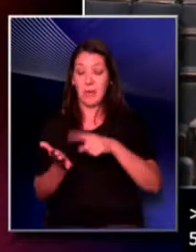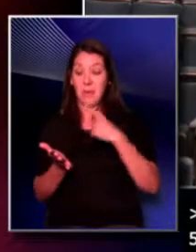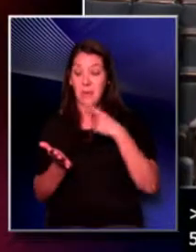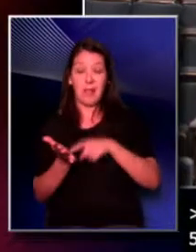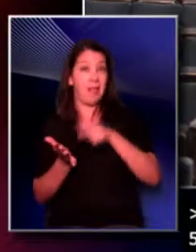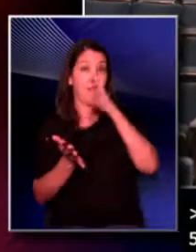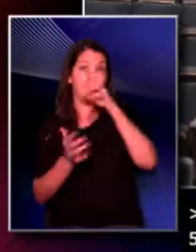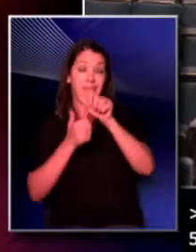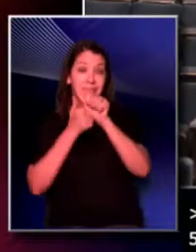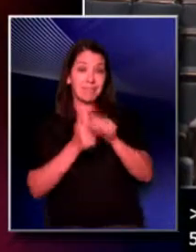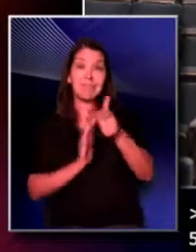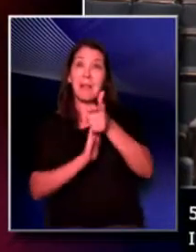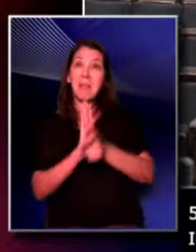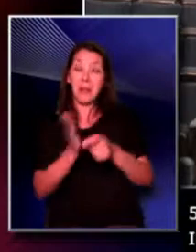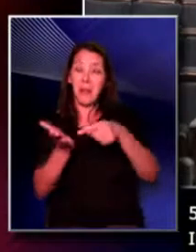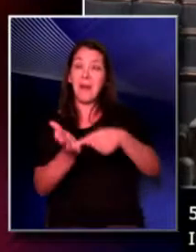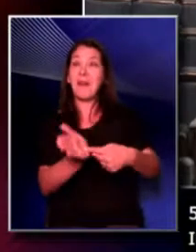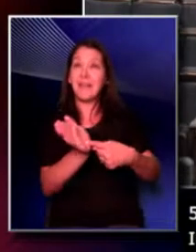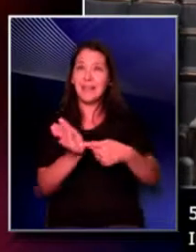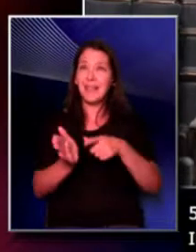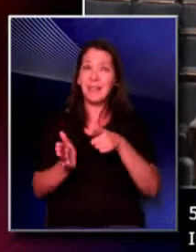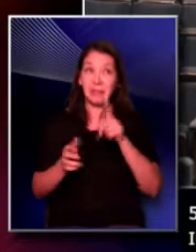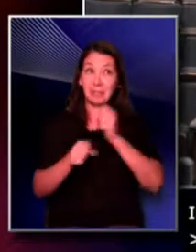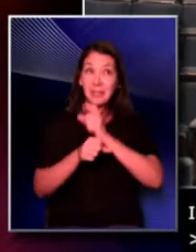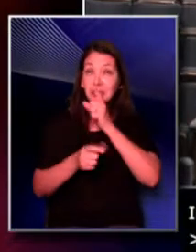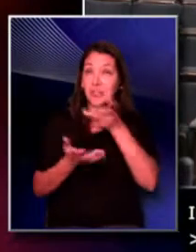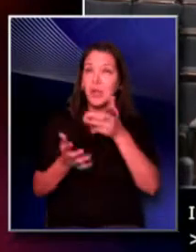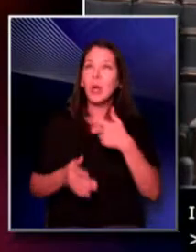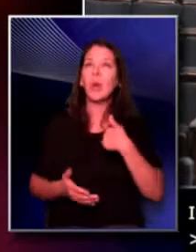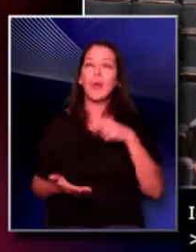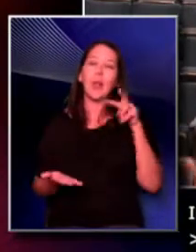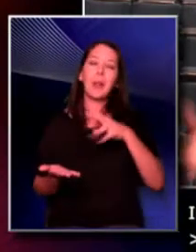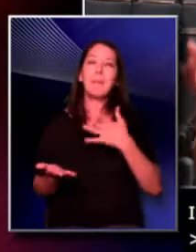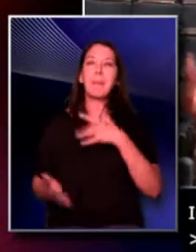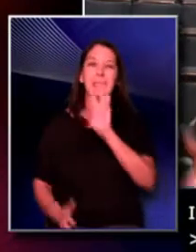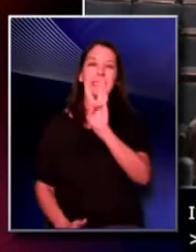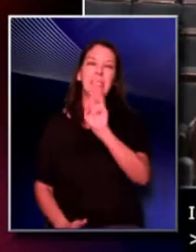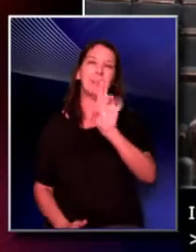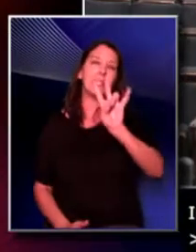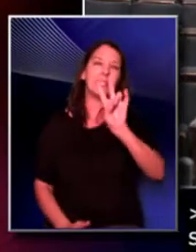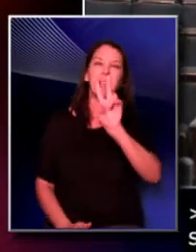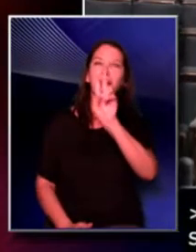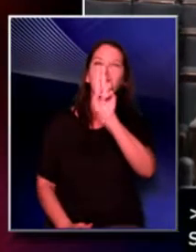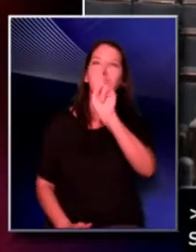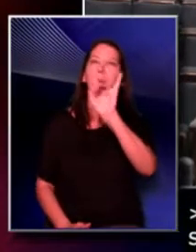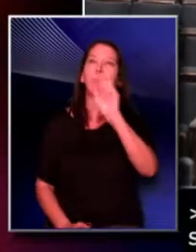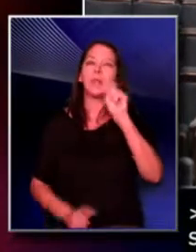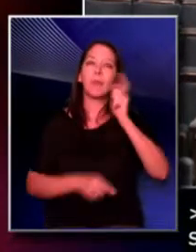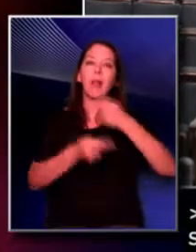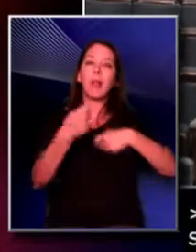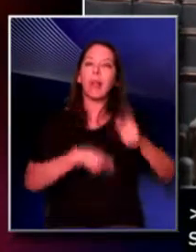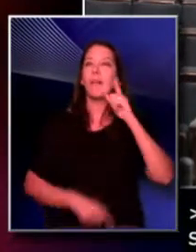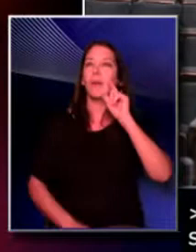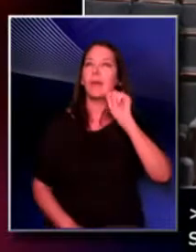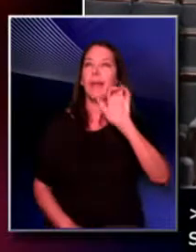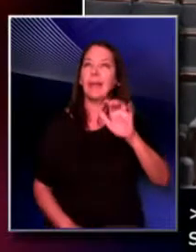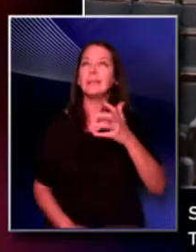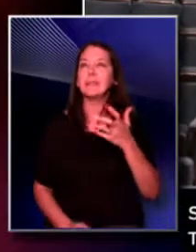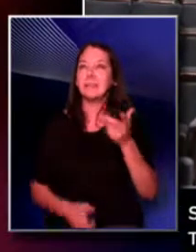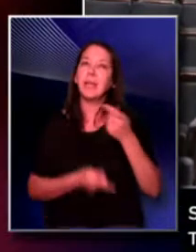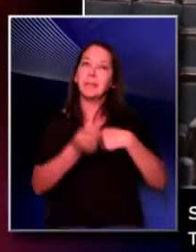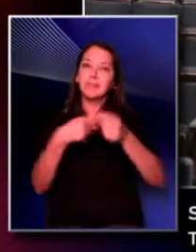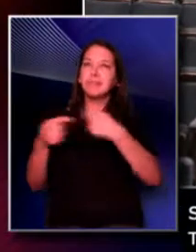this. We're looking at probably 6 to 7 units, depending on the size, dictates the price as